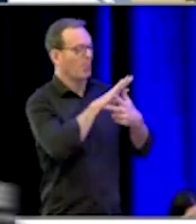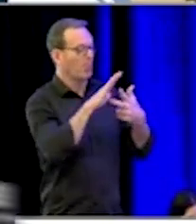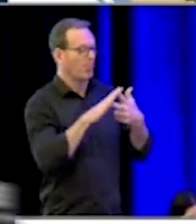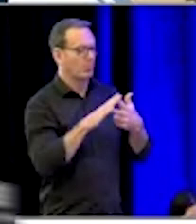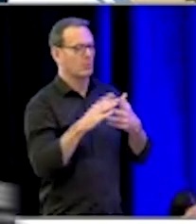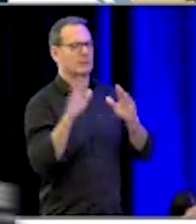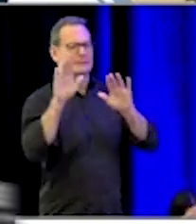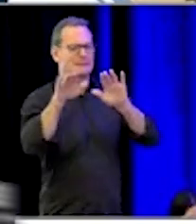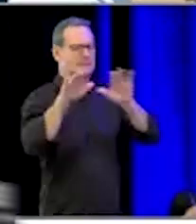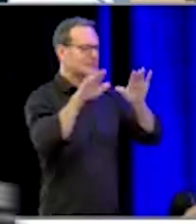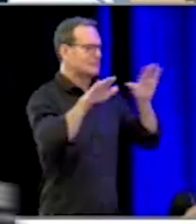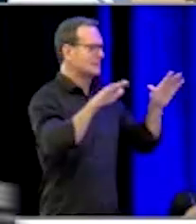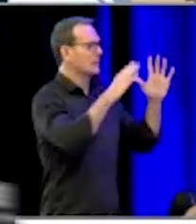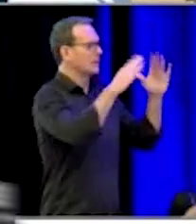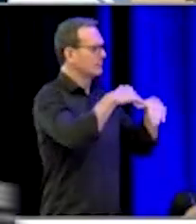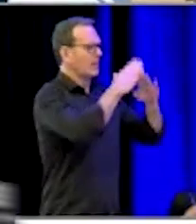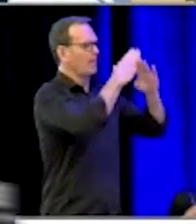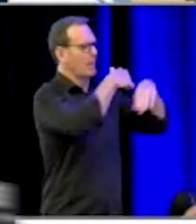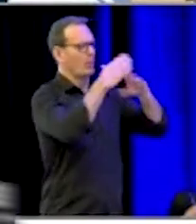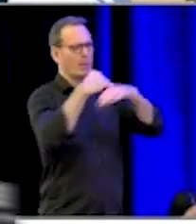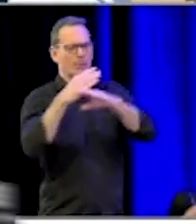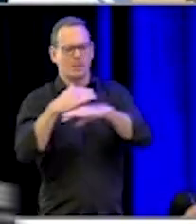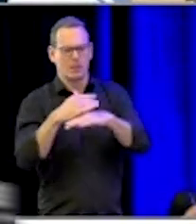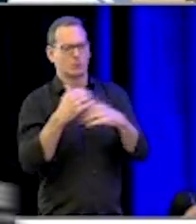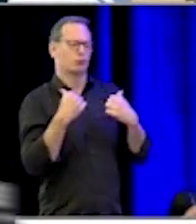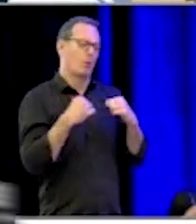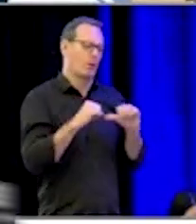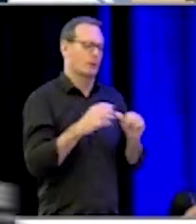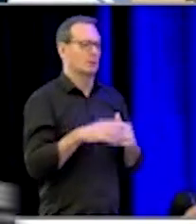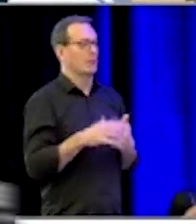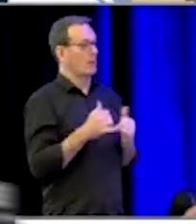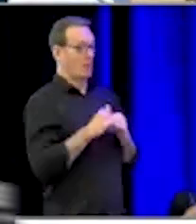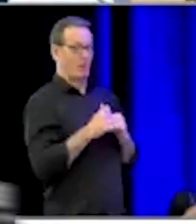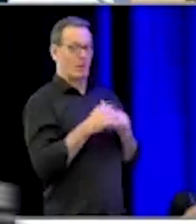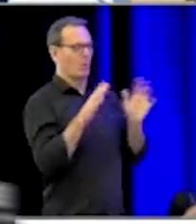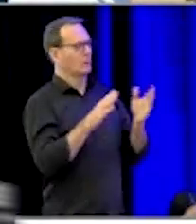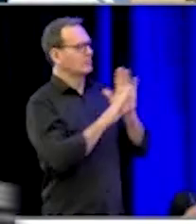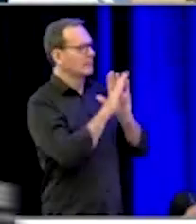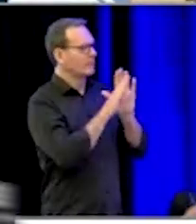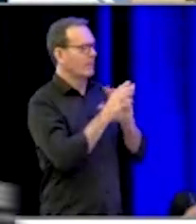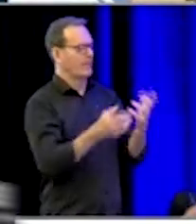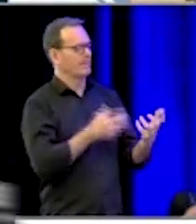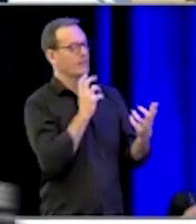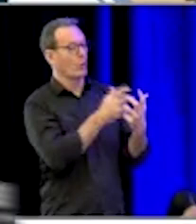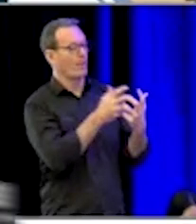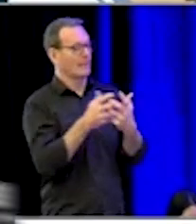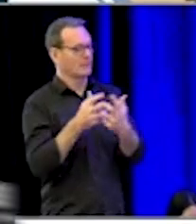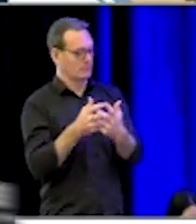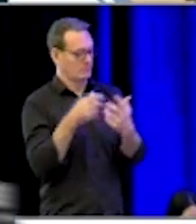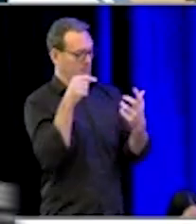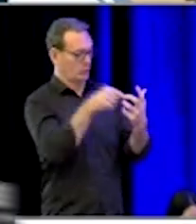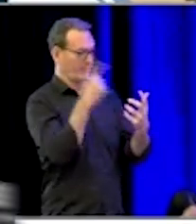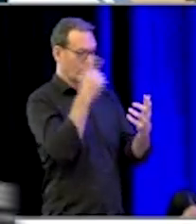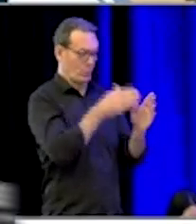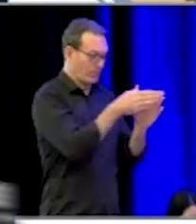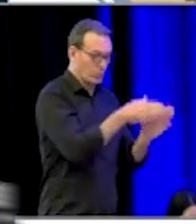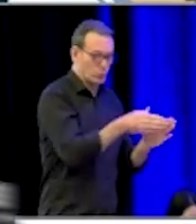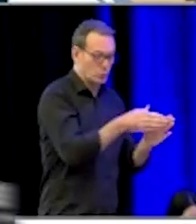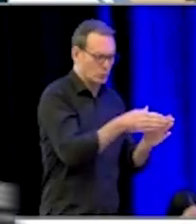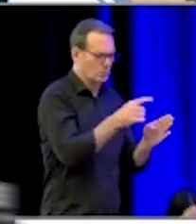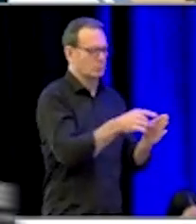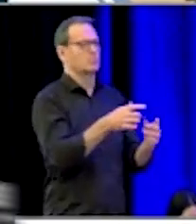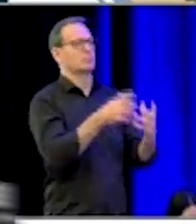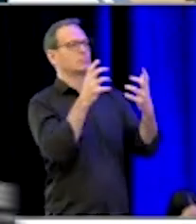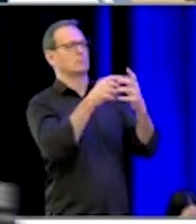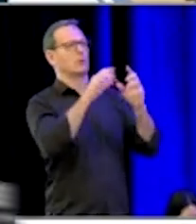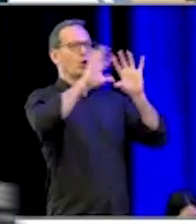this by coming up with accommodations that help solution issues that individuals may have.